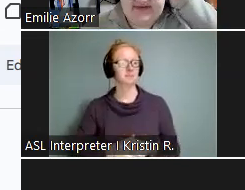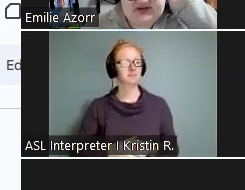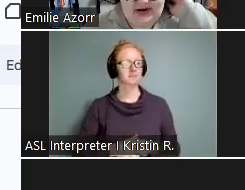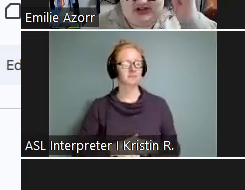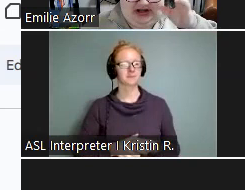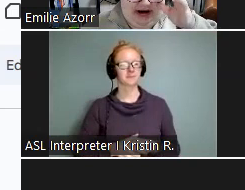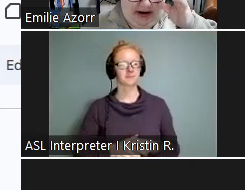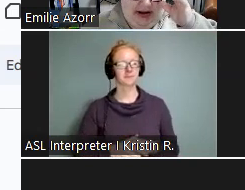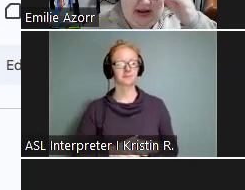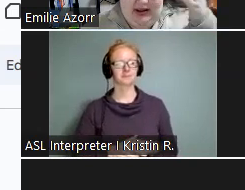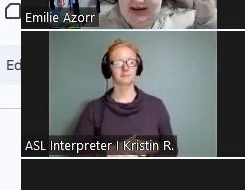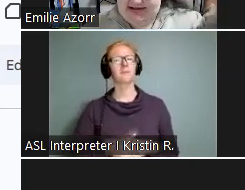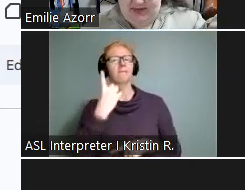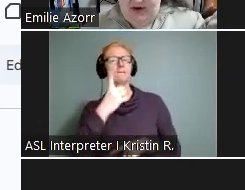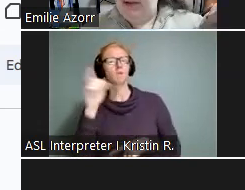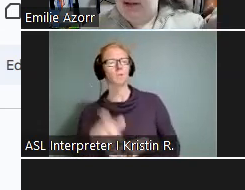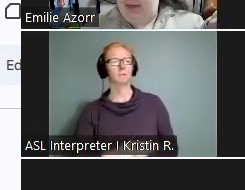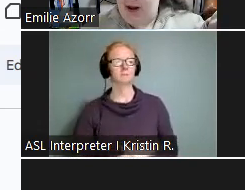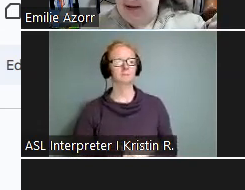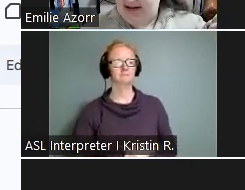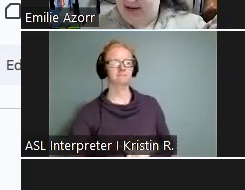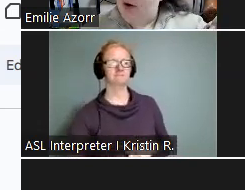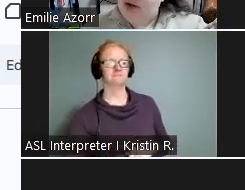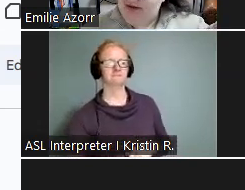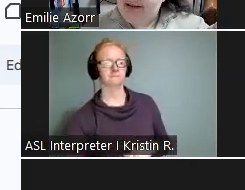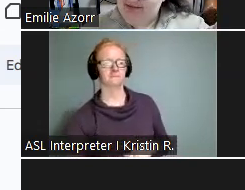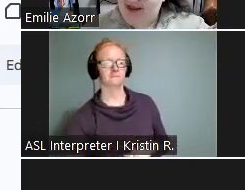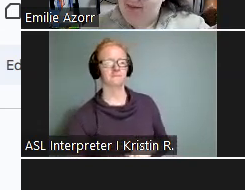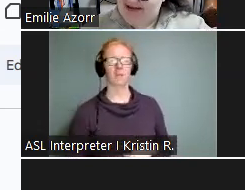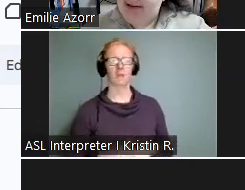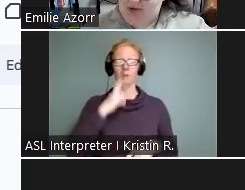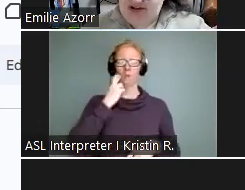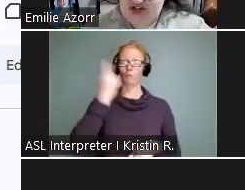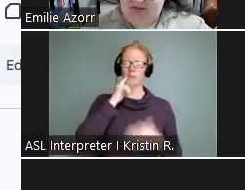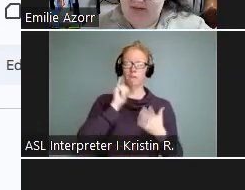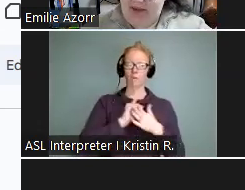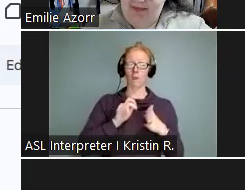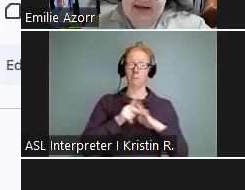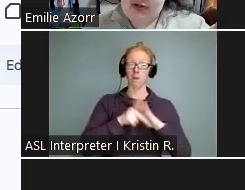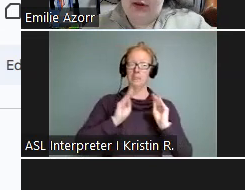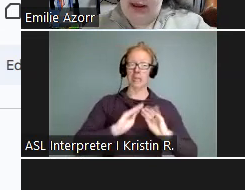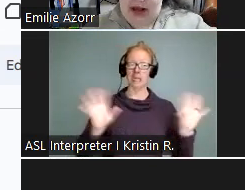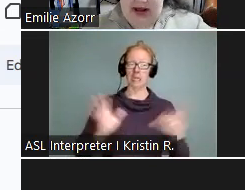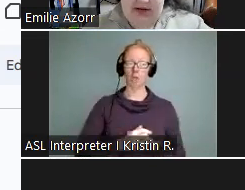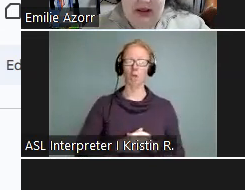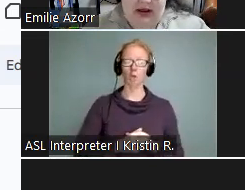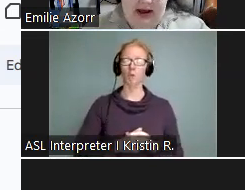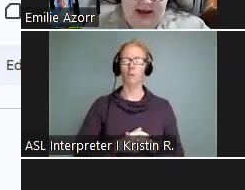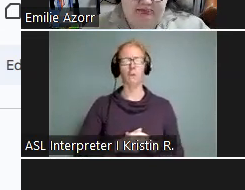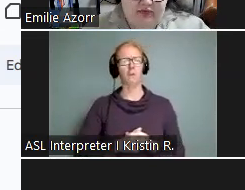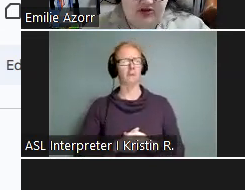we've got this first question here. Is the purpose of the policy clear? Which may seem like a basic question, but maybe it's really